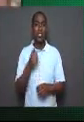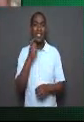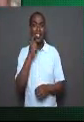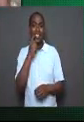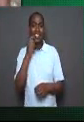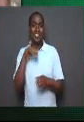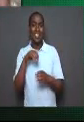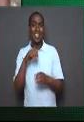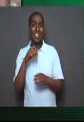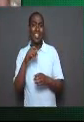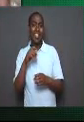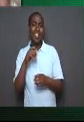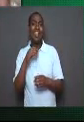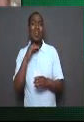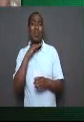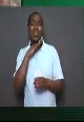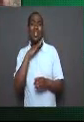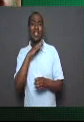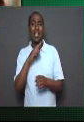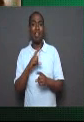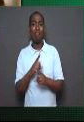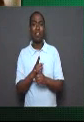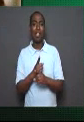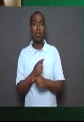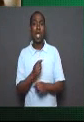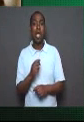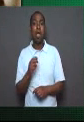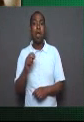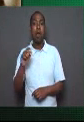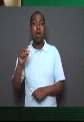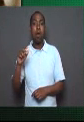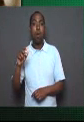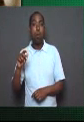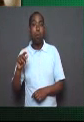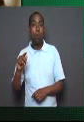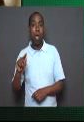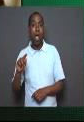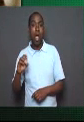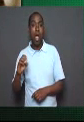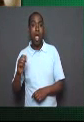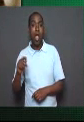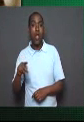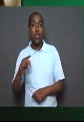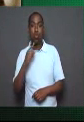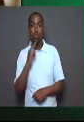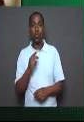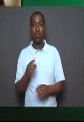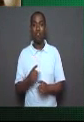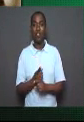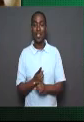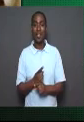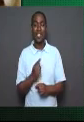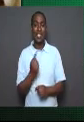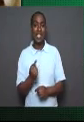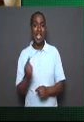on teeth called plaque. If bacteria are given a